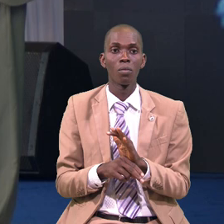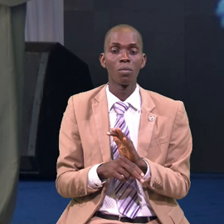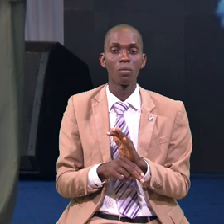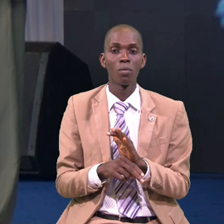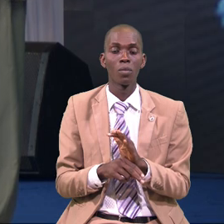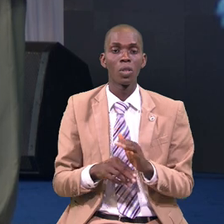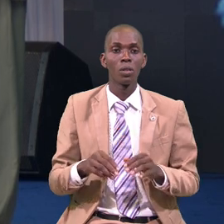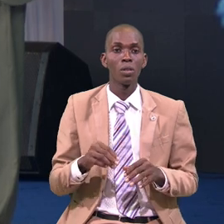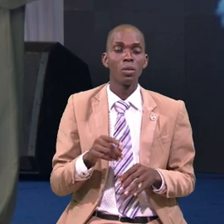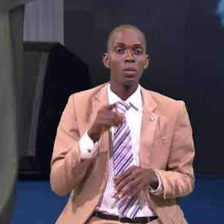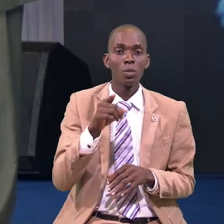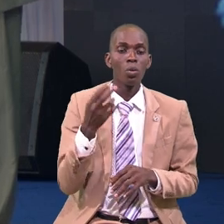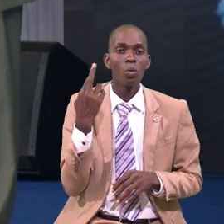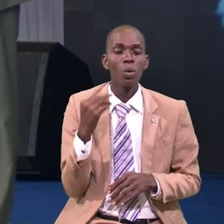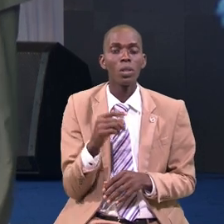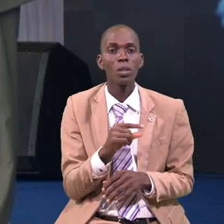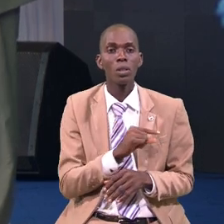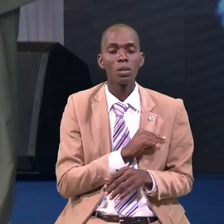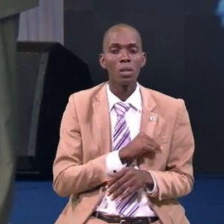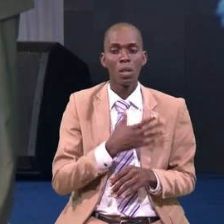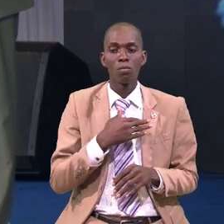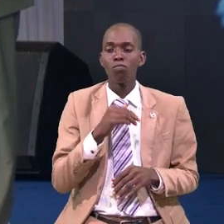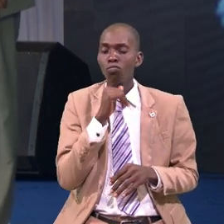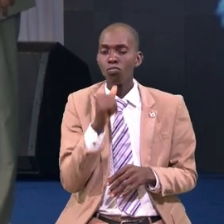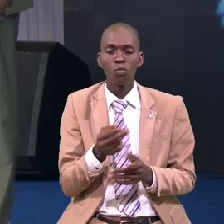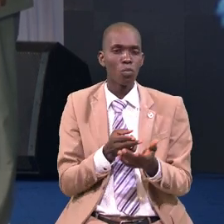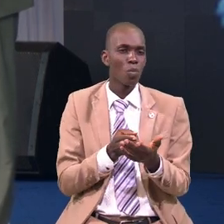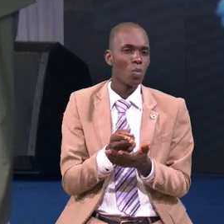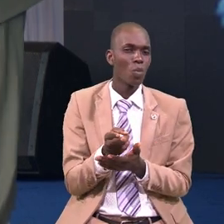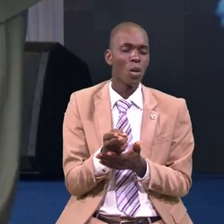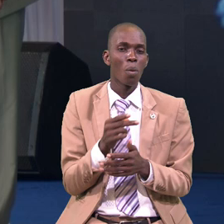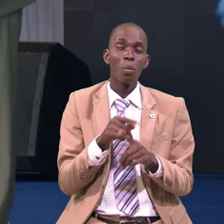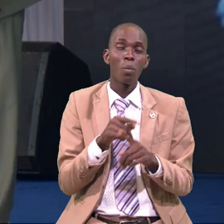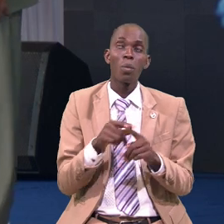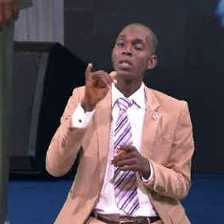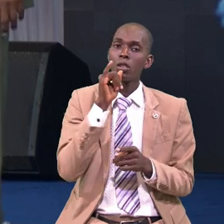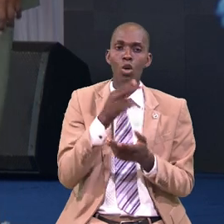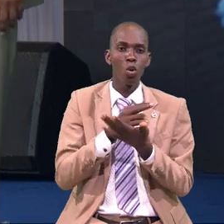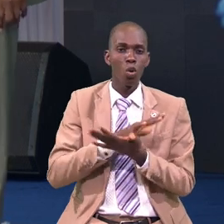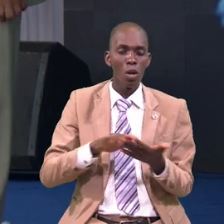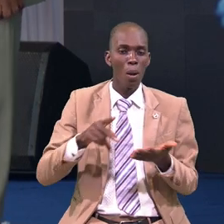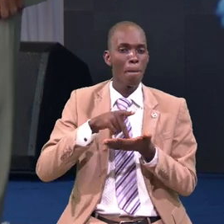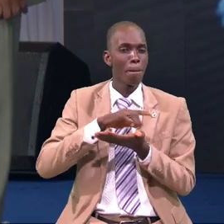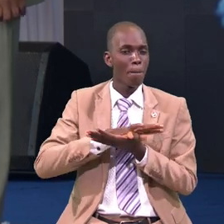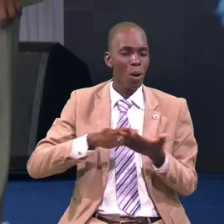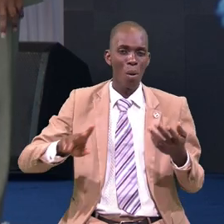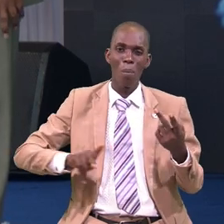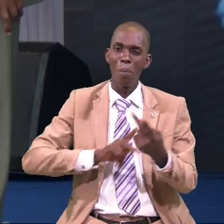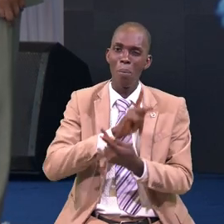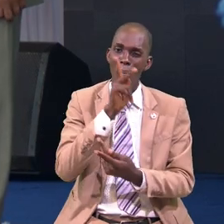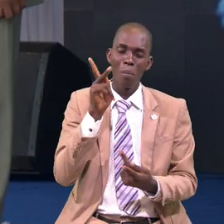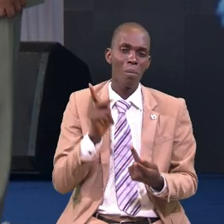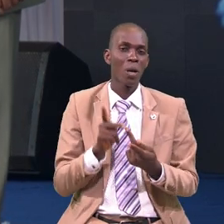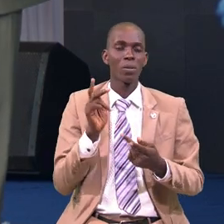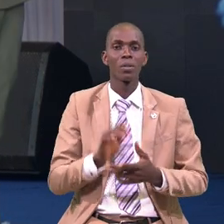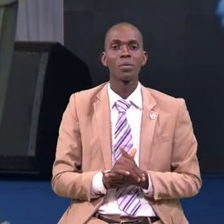were guilty and dishonest, but he is holy, pure, perfect. Vous étiez coupable